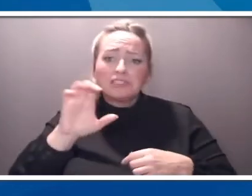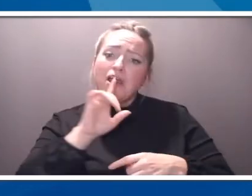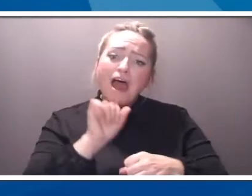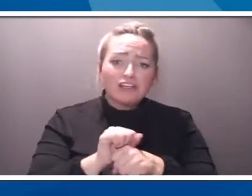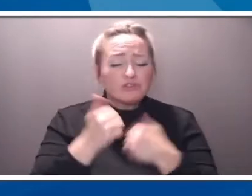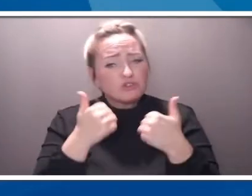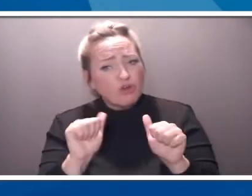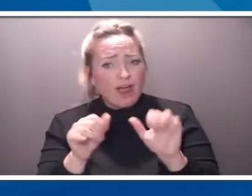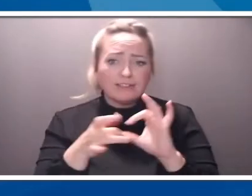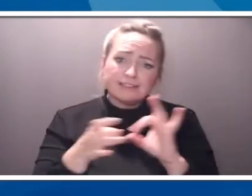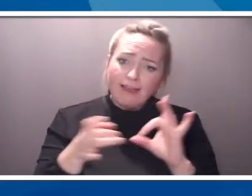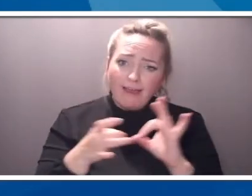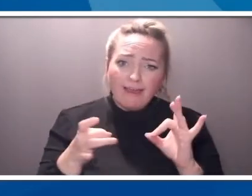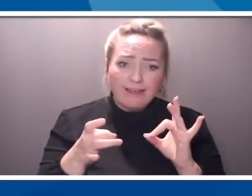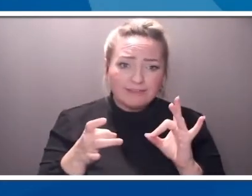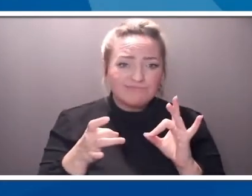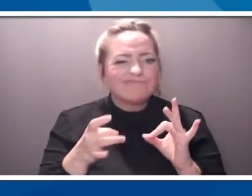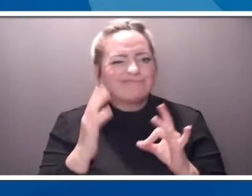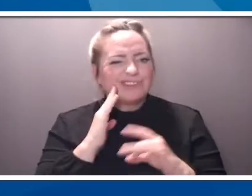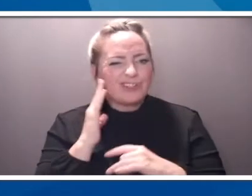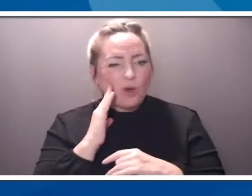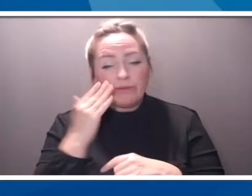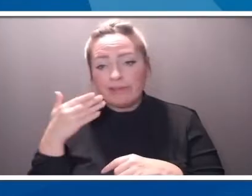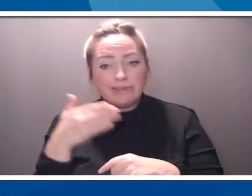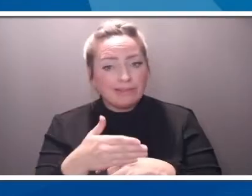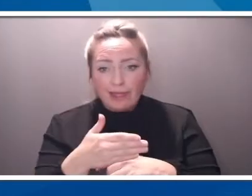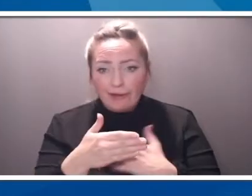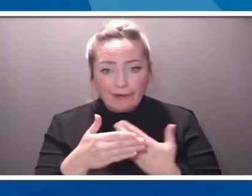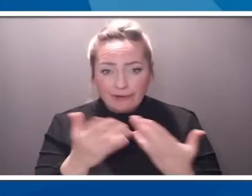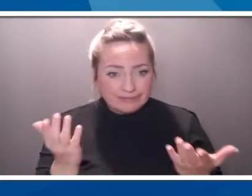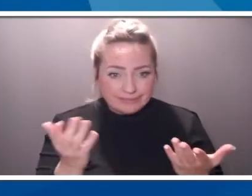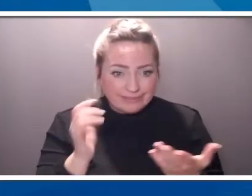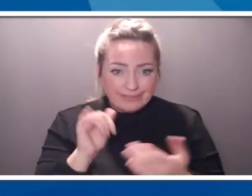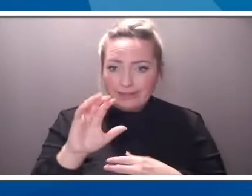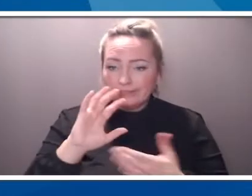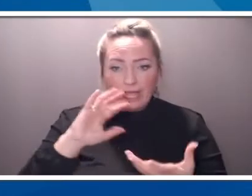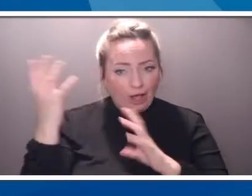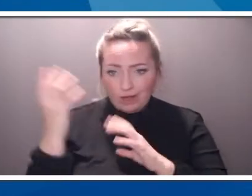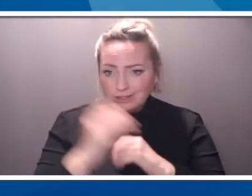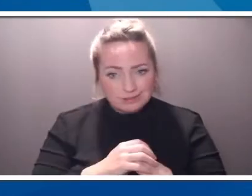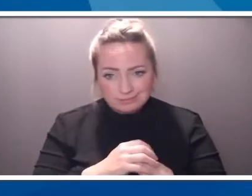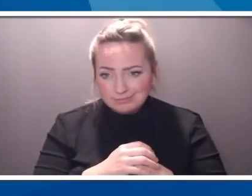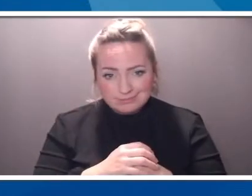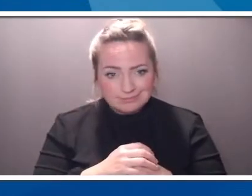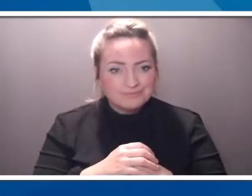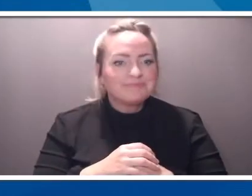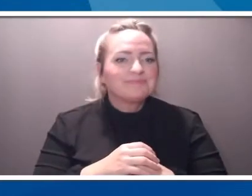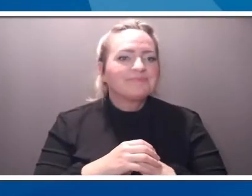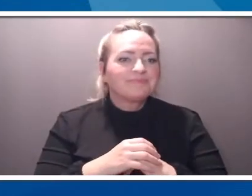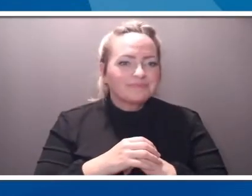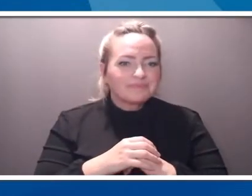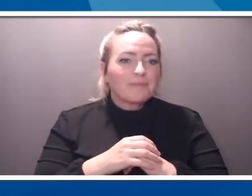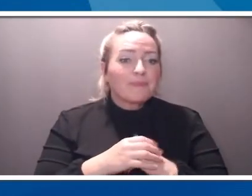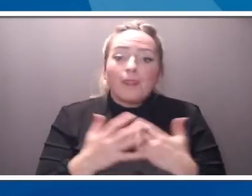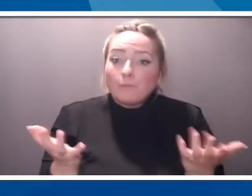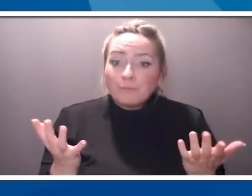I think what this SC is actually trying to say. And, therein lies, chaos.